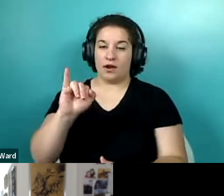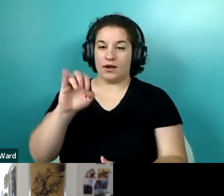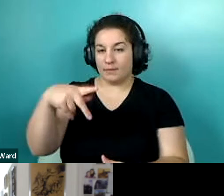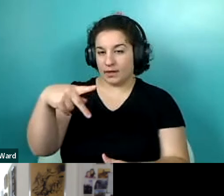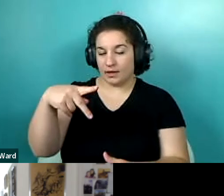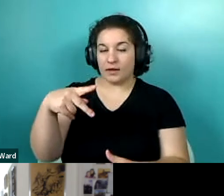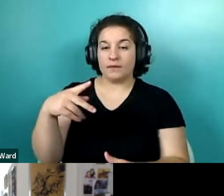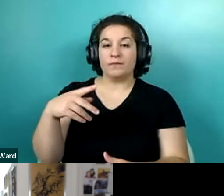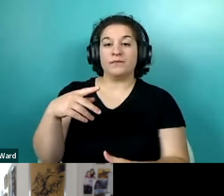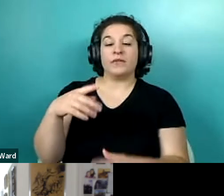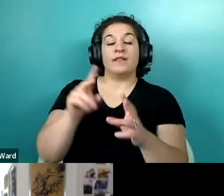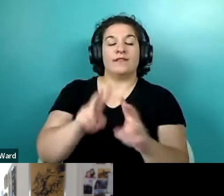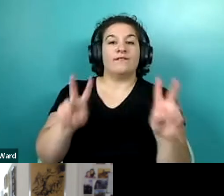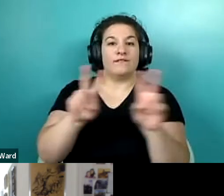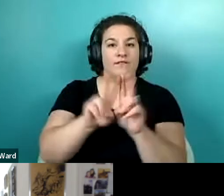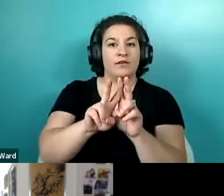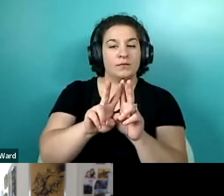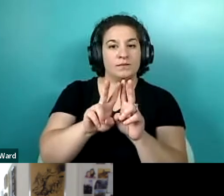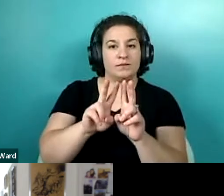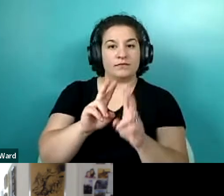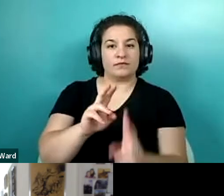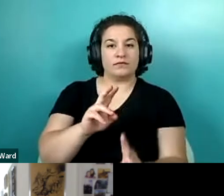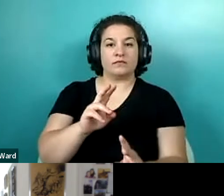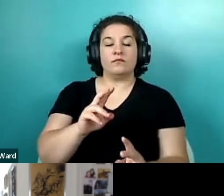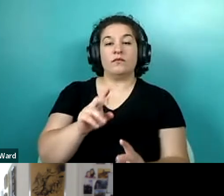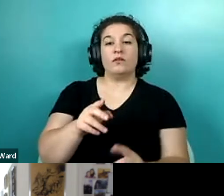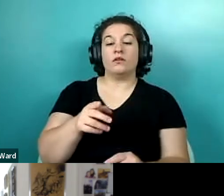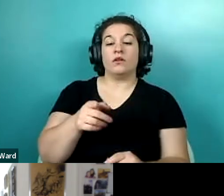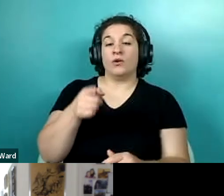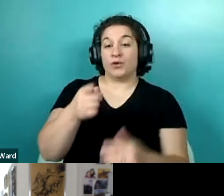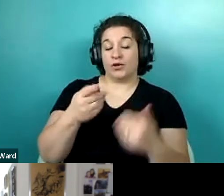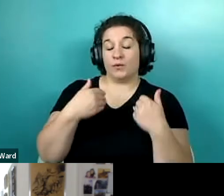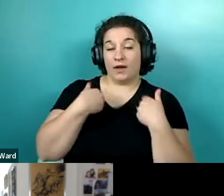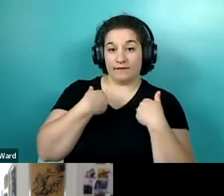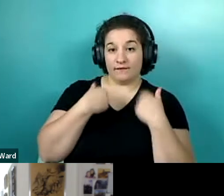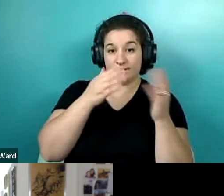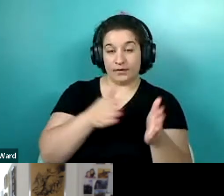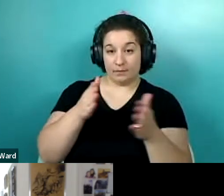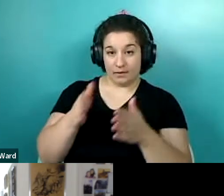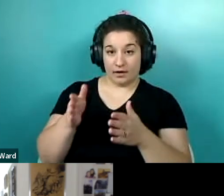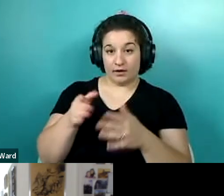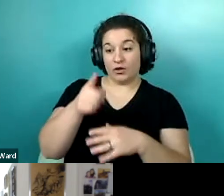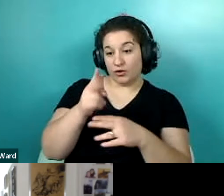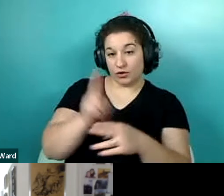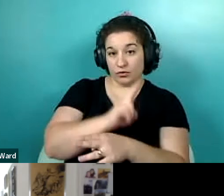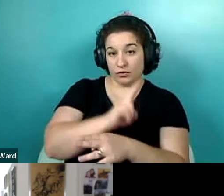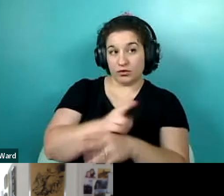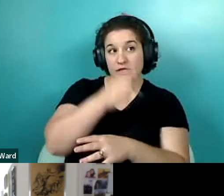the value of it. Because when you have it and you use it at the university